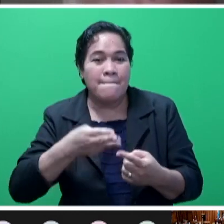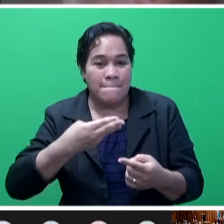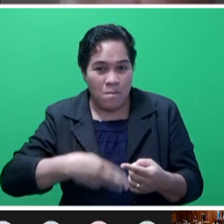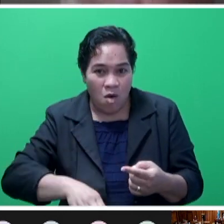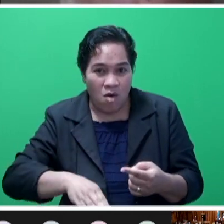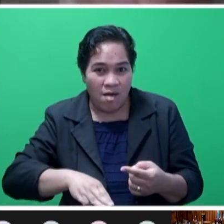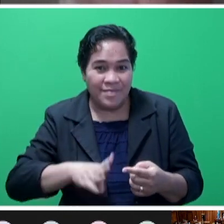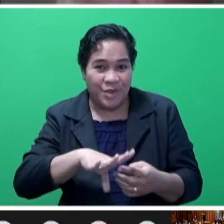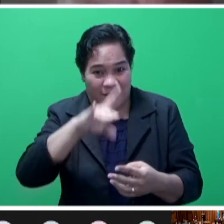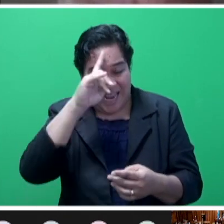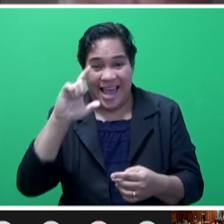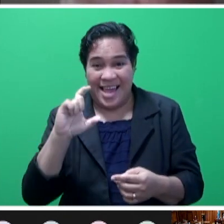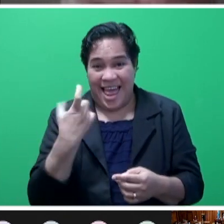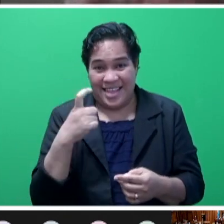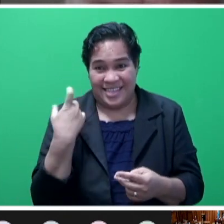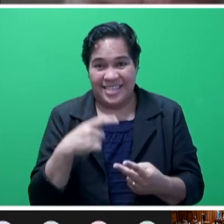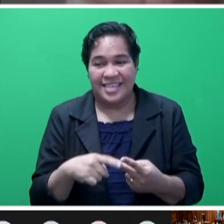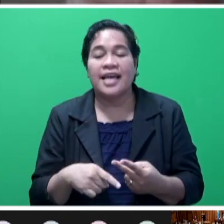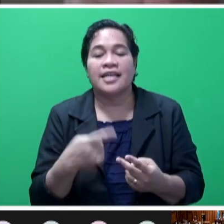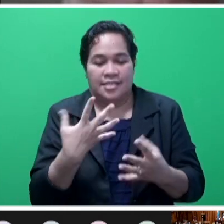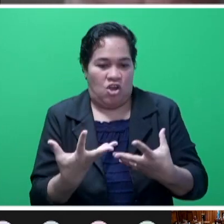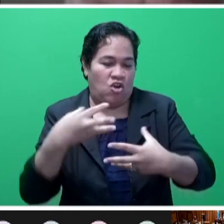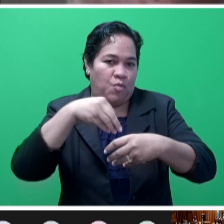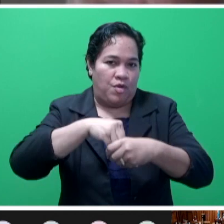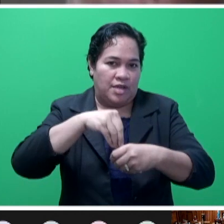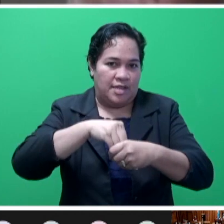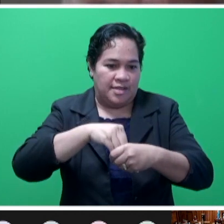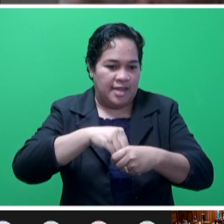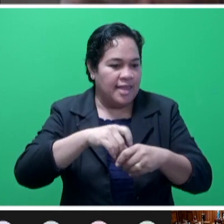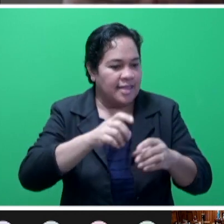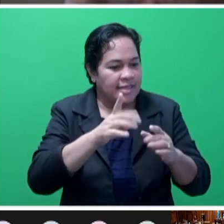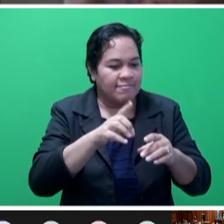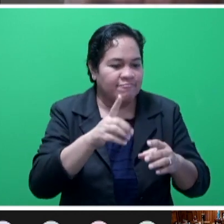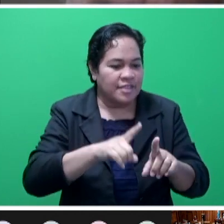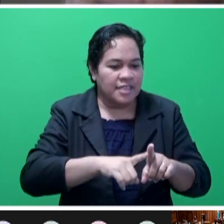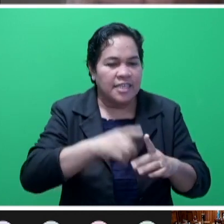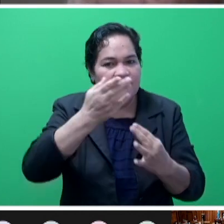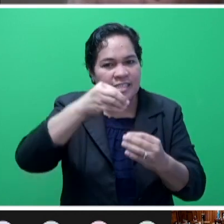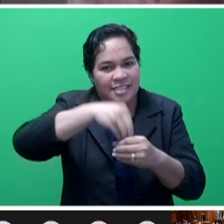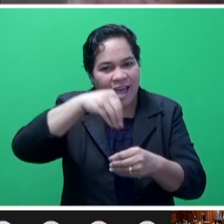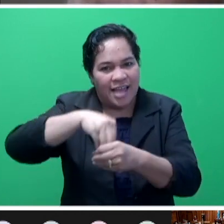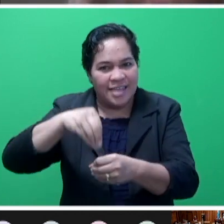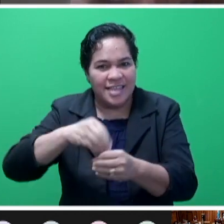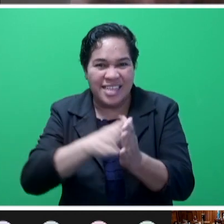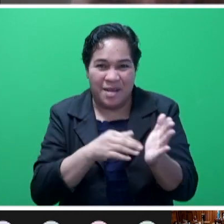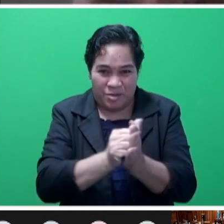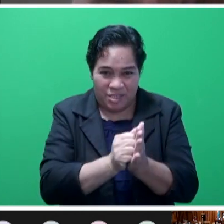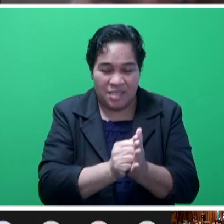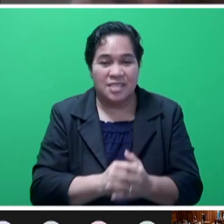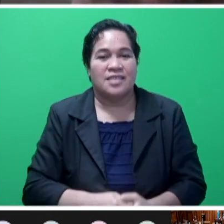classes, values that is incorporated in a number of subjects within our school curriculum. We also have